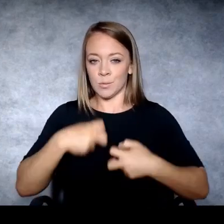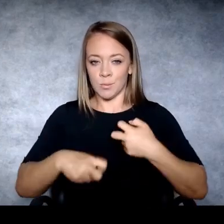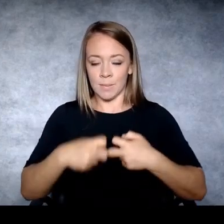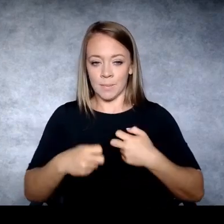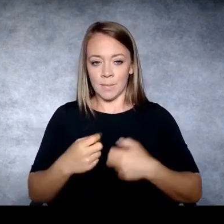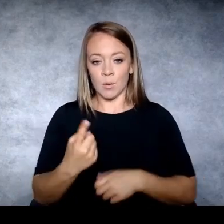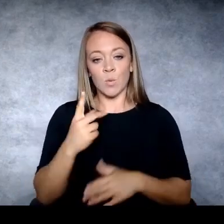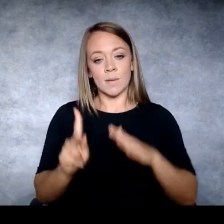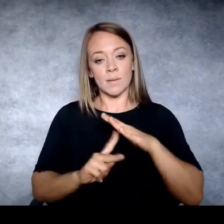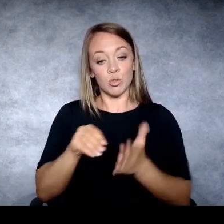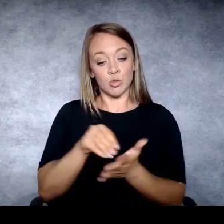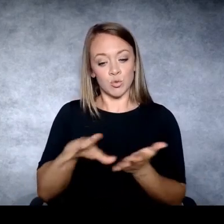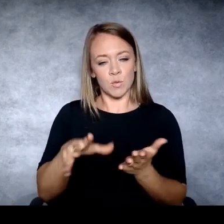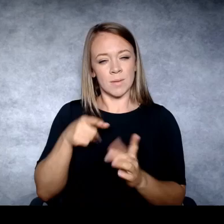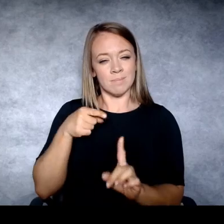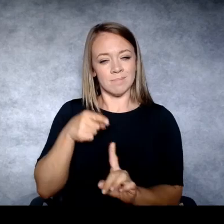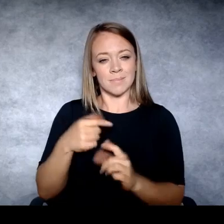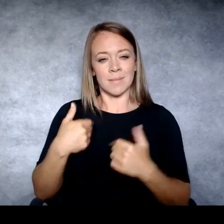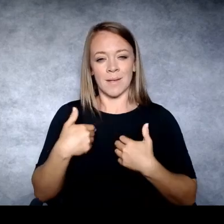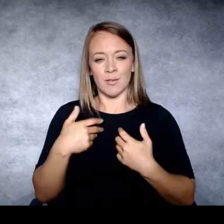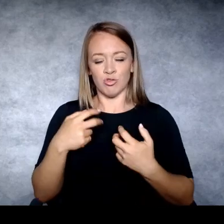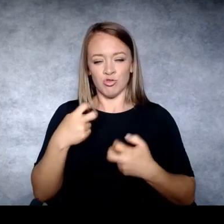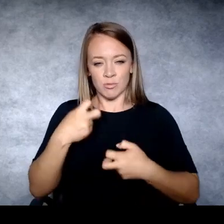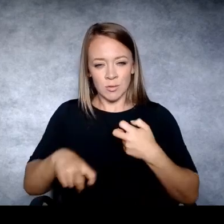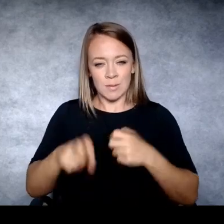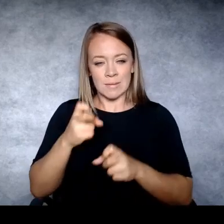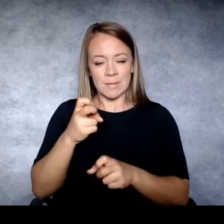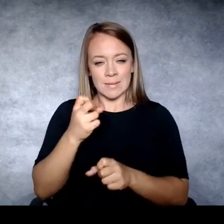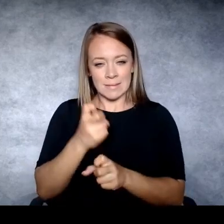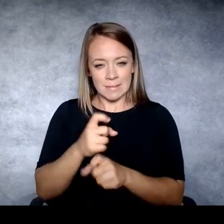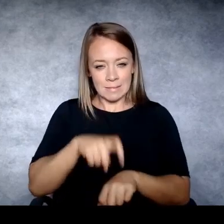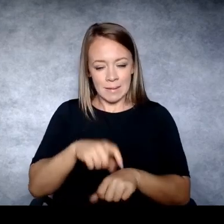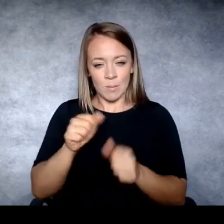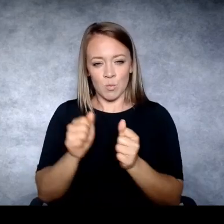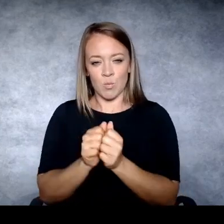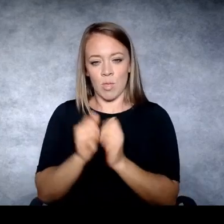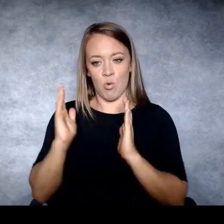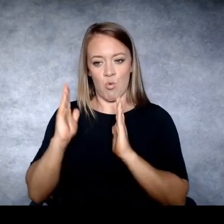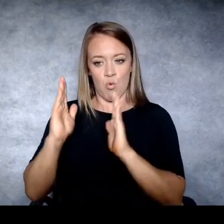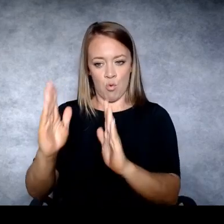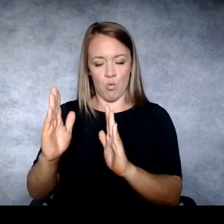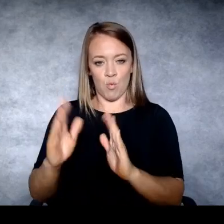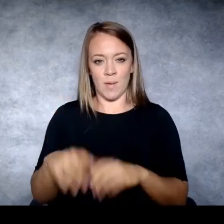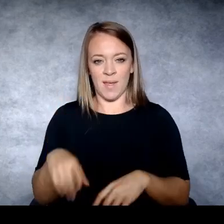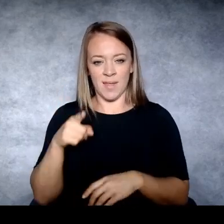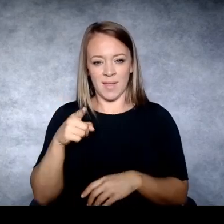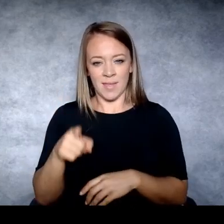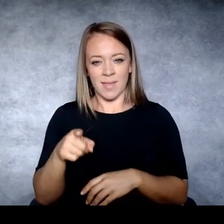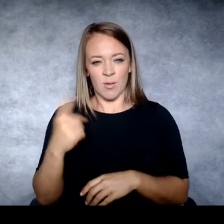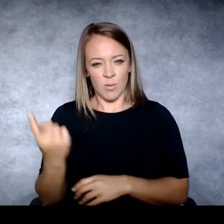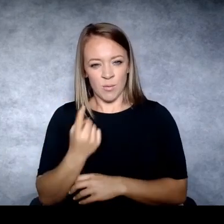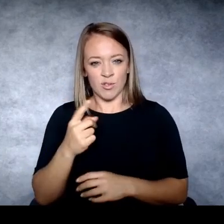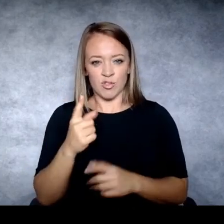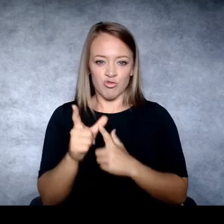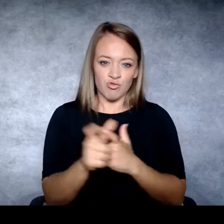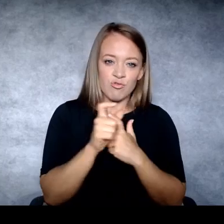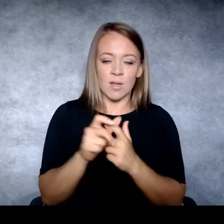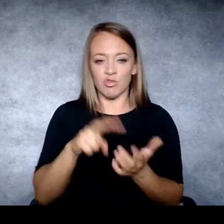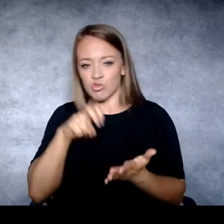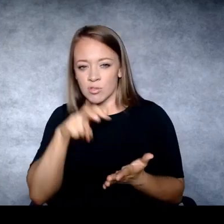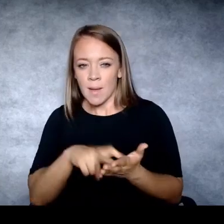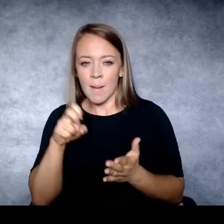kindergarten student has difficulty with hallway transitions. They've been observed to run, jump, and spin in the hallway,